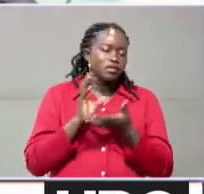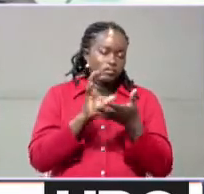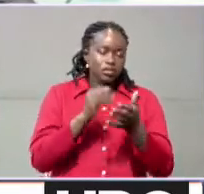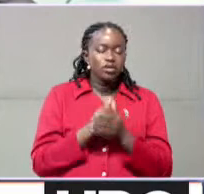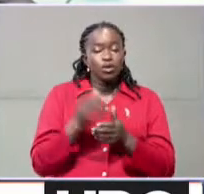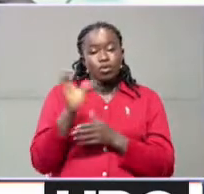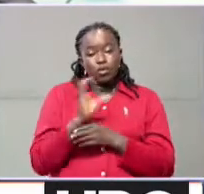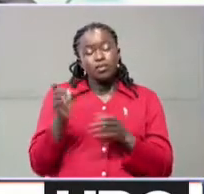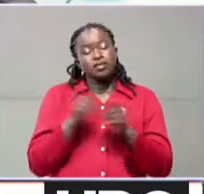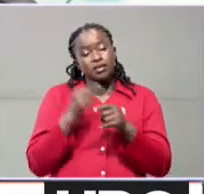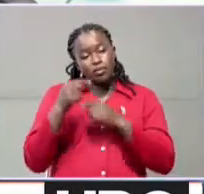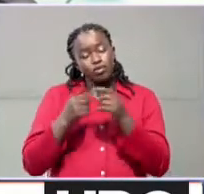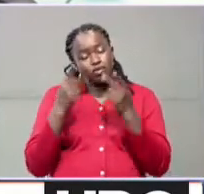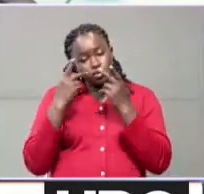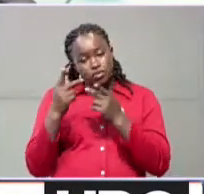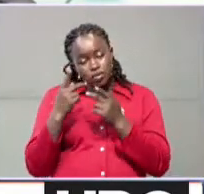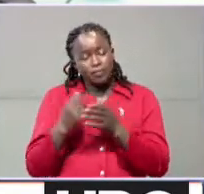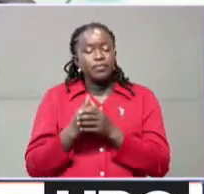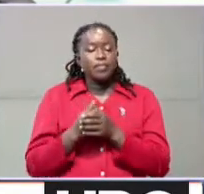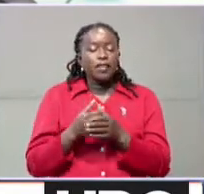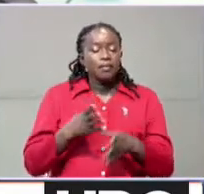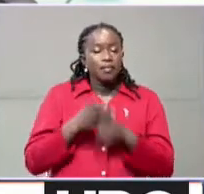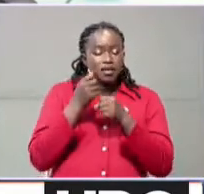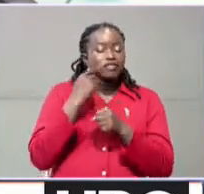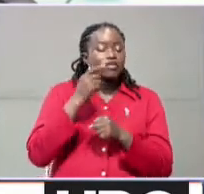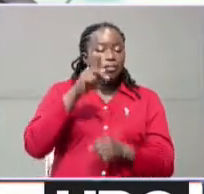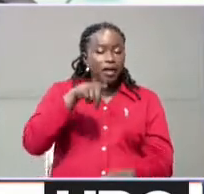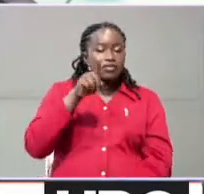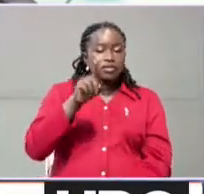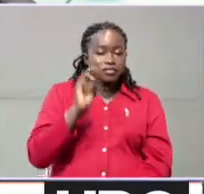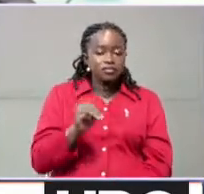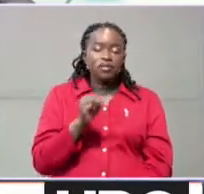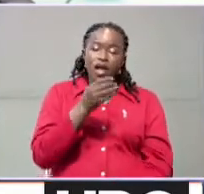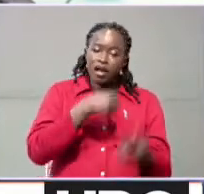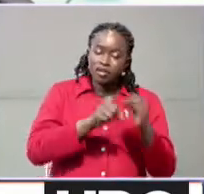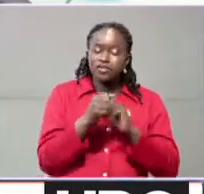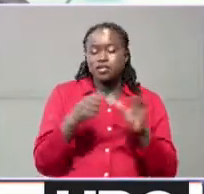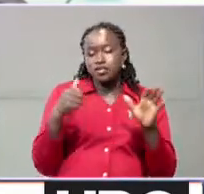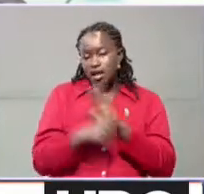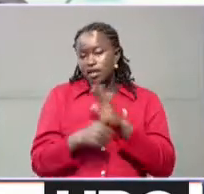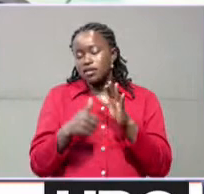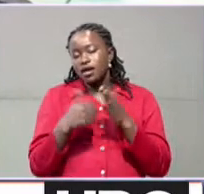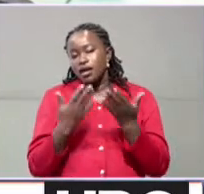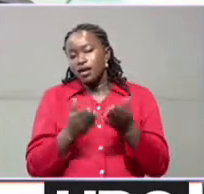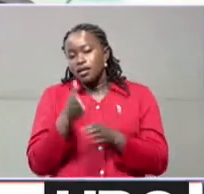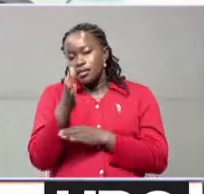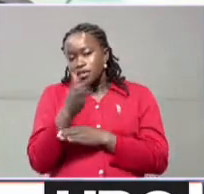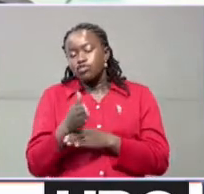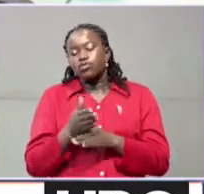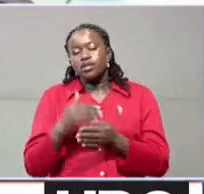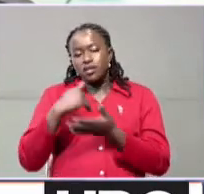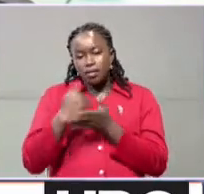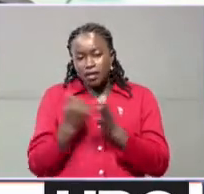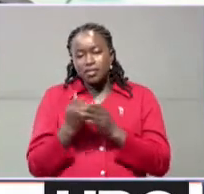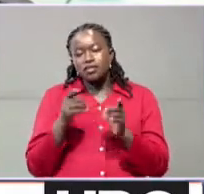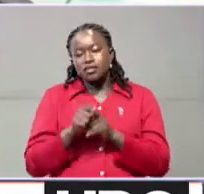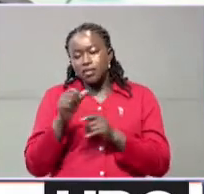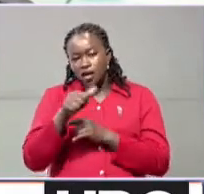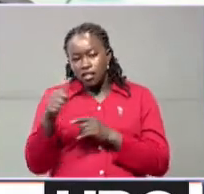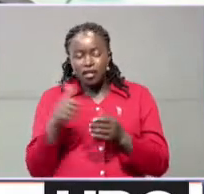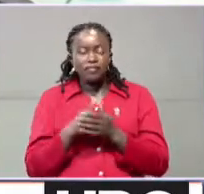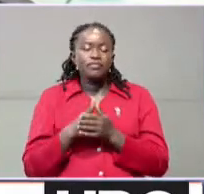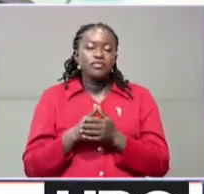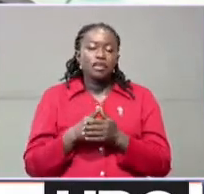committee further noted that budget for police development model activities under ministries departments and agencies